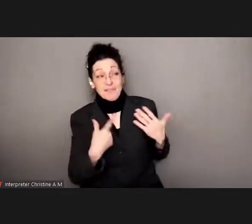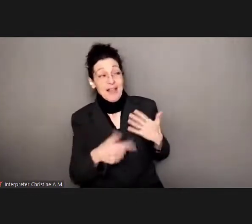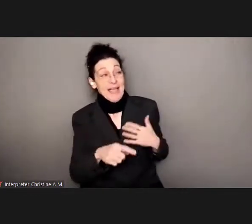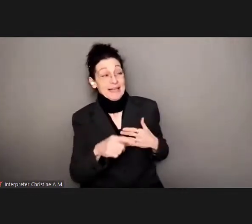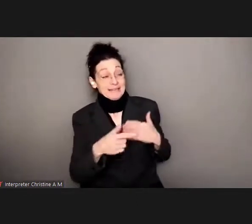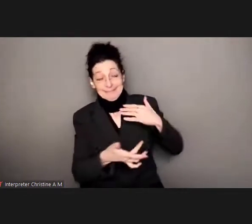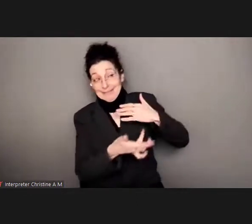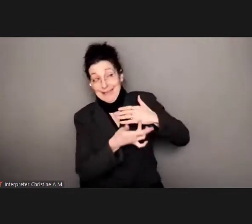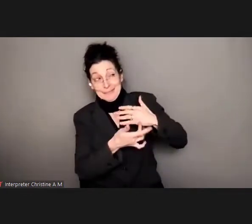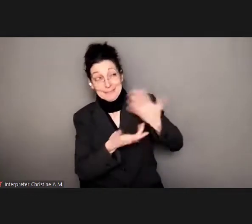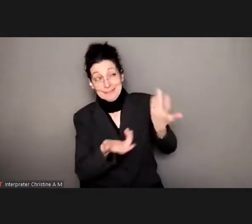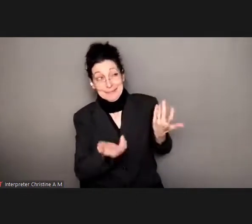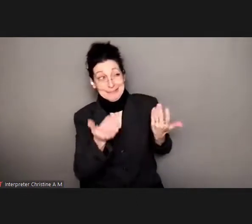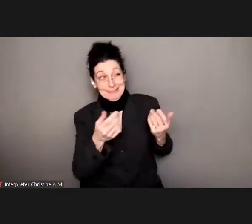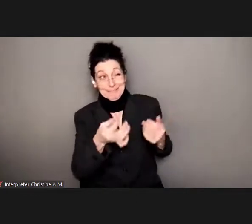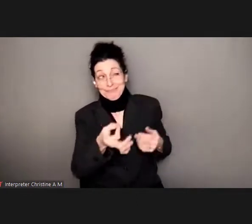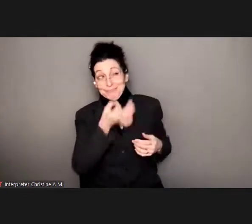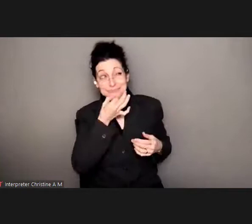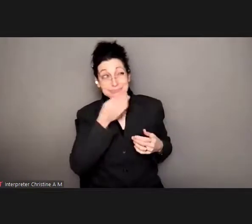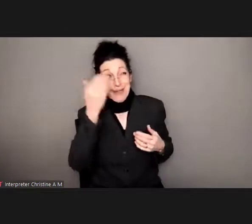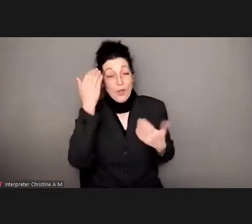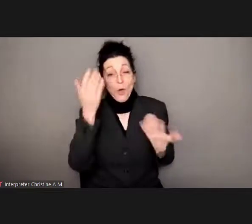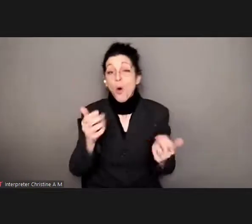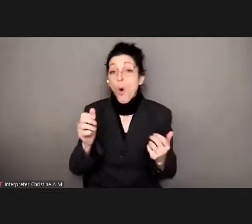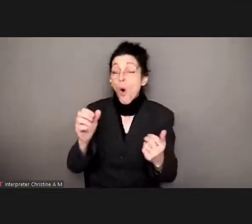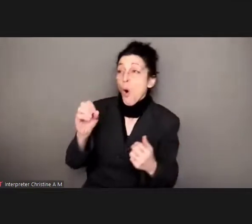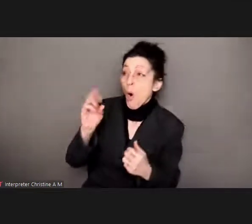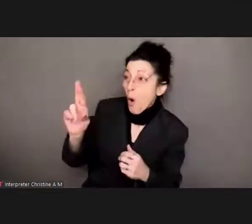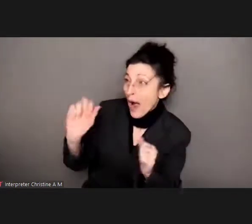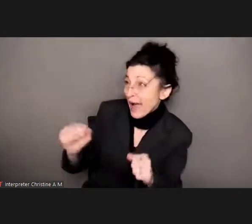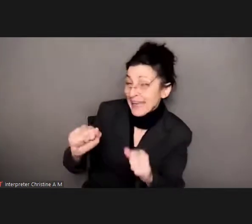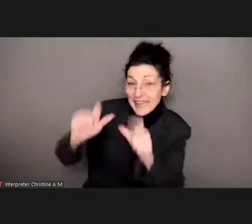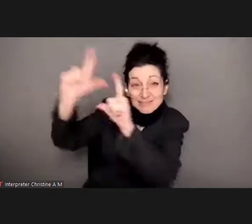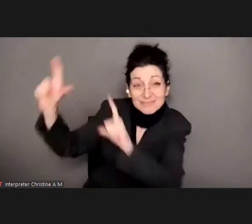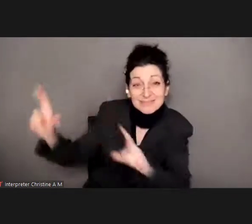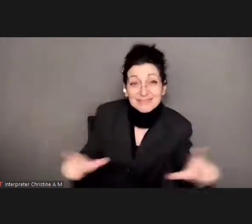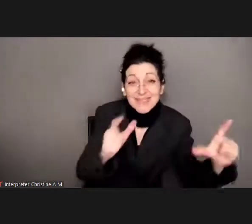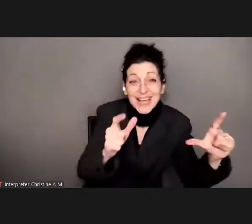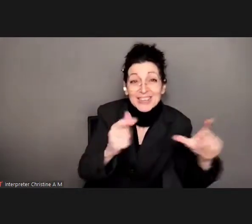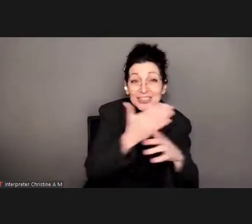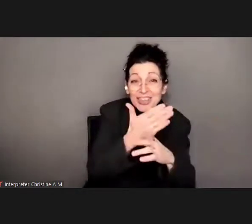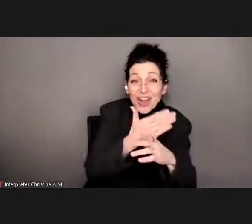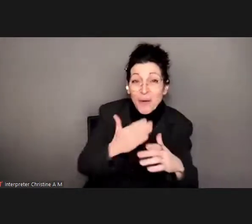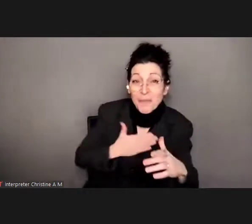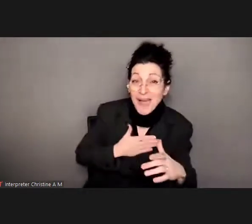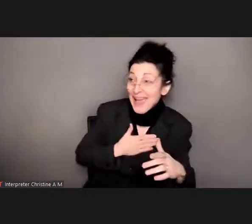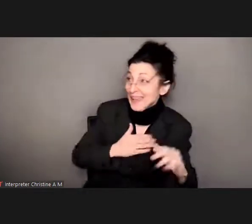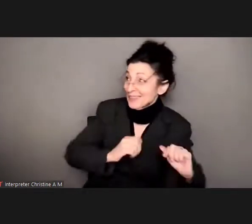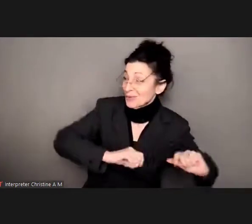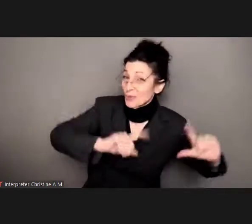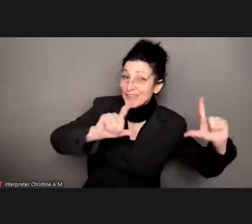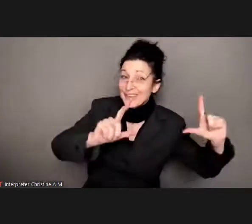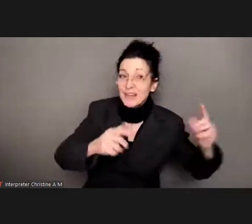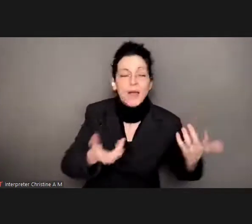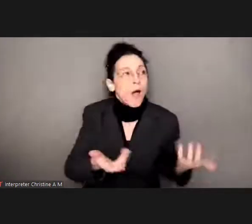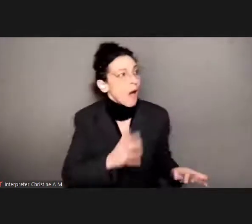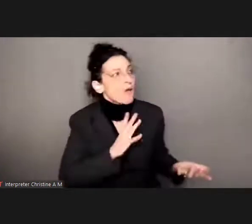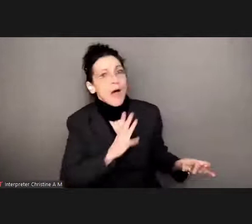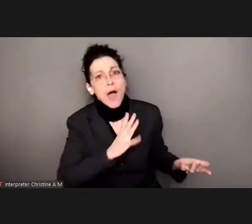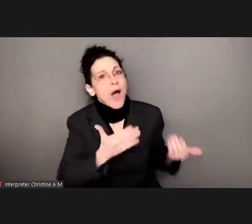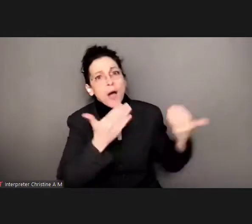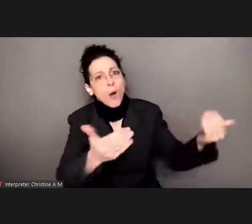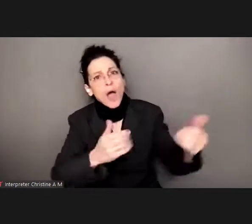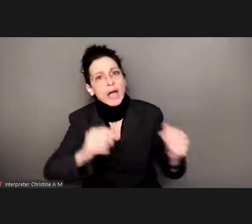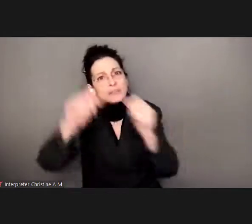know. I can also just share it, but it's... Yeah, that's fine. Well, I'll start by sharing it. It's certainly much